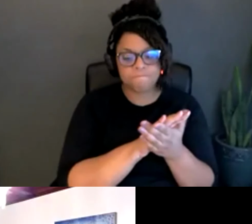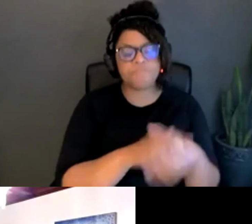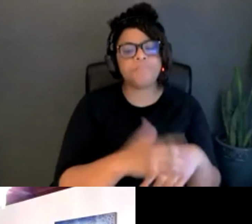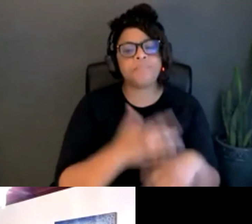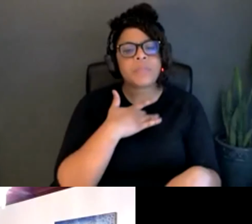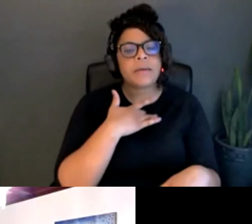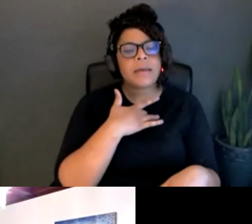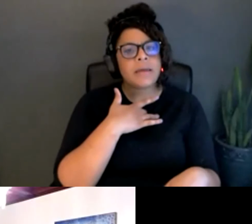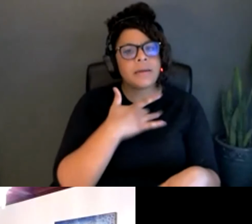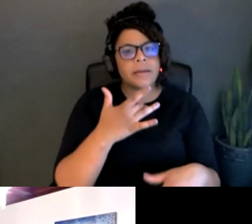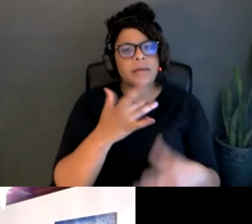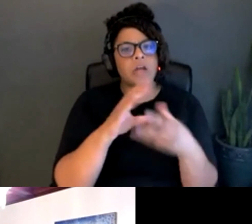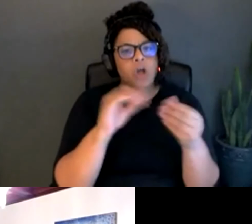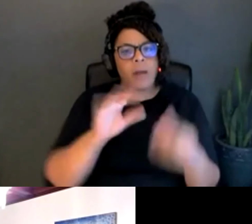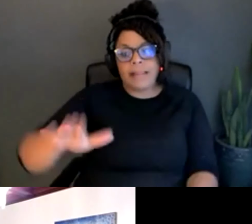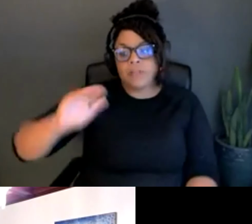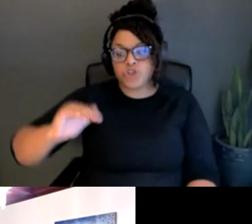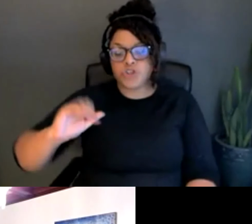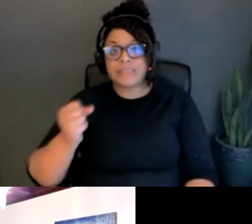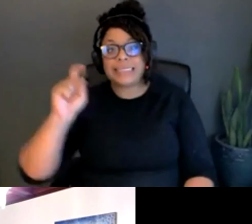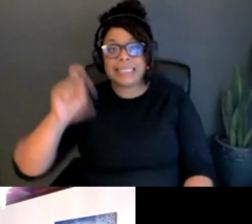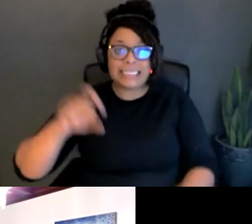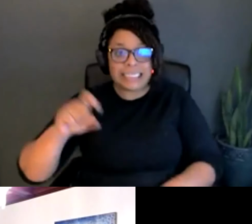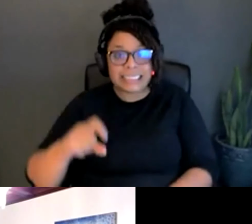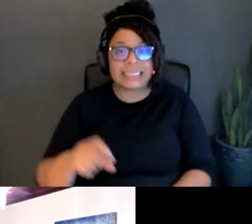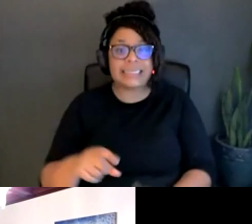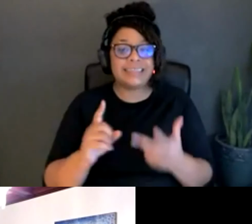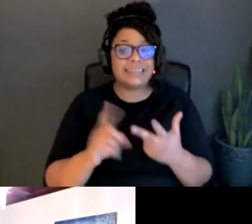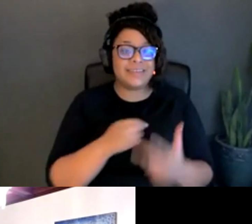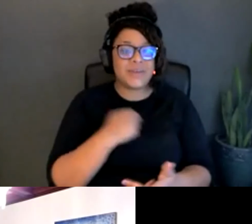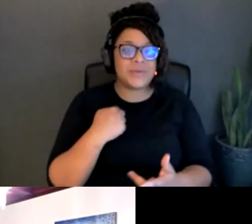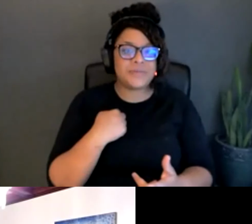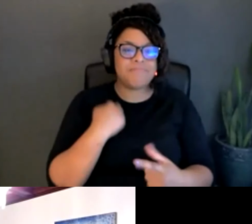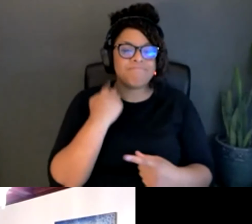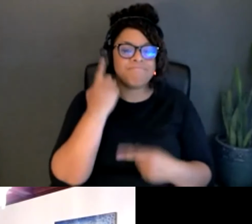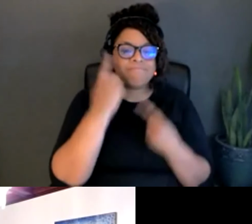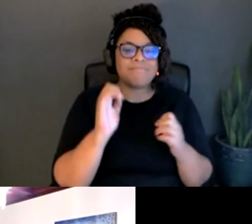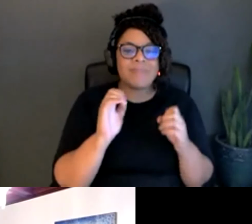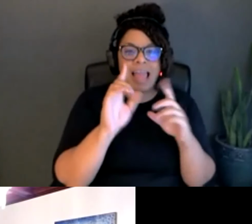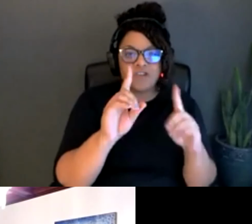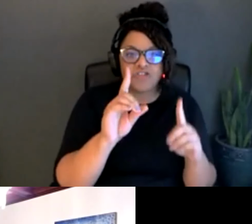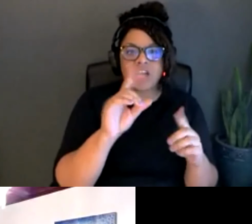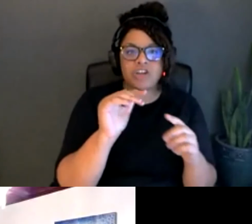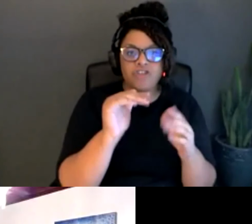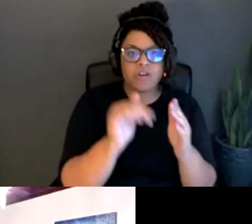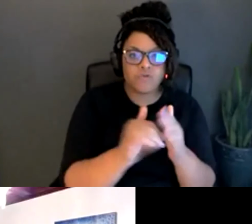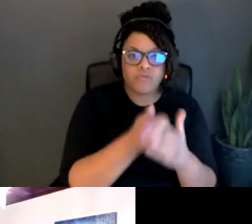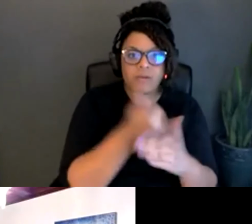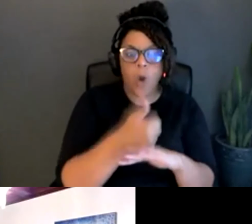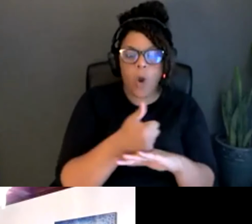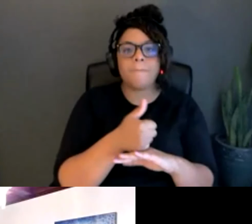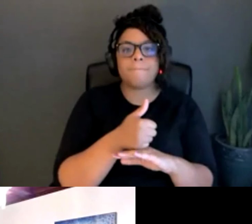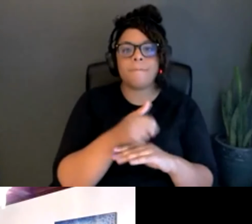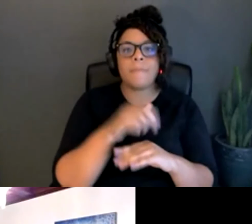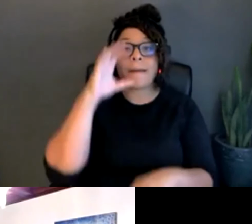talk about what children need, often when we consider education reform, missing from the discourse and